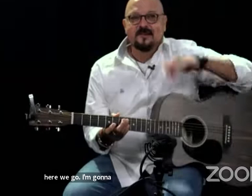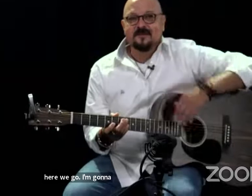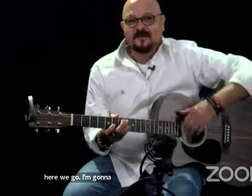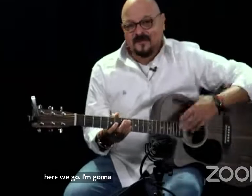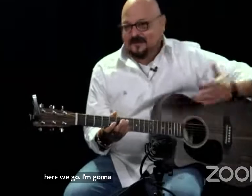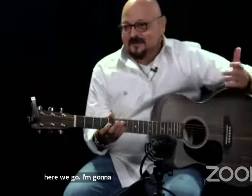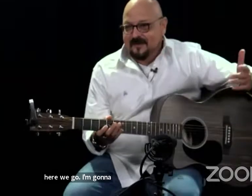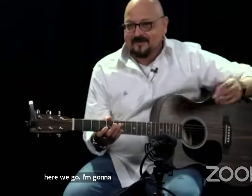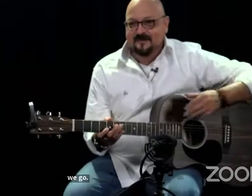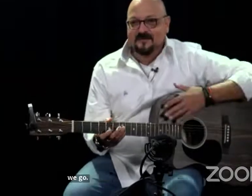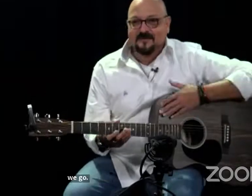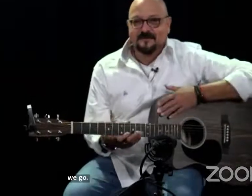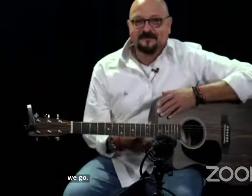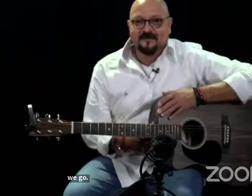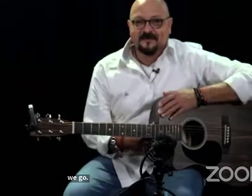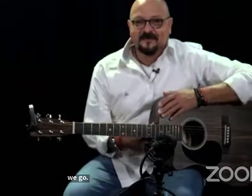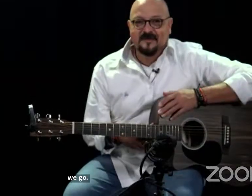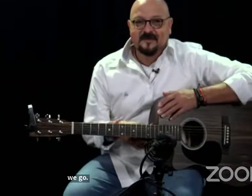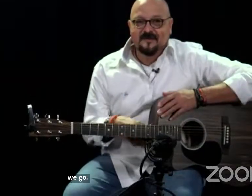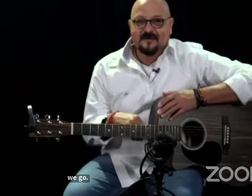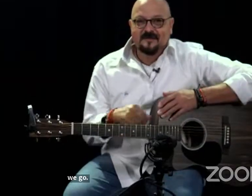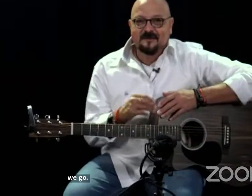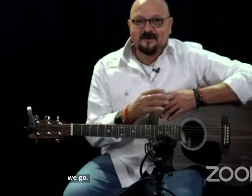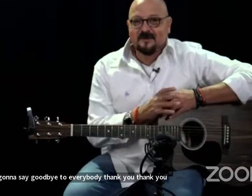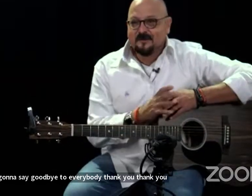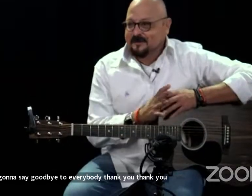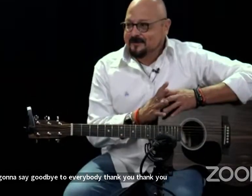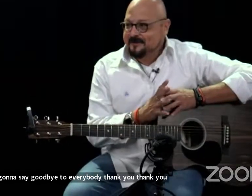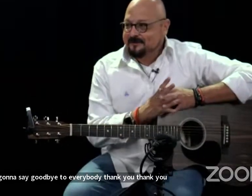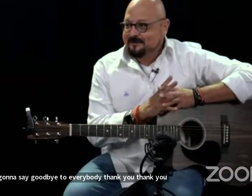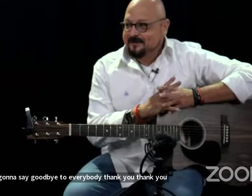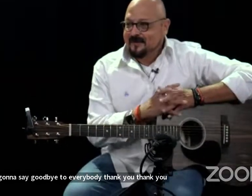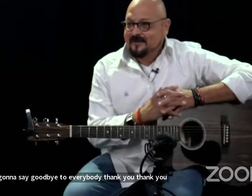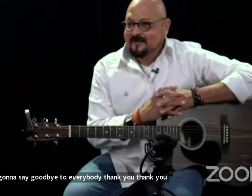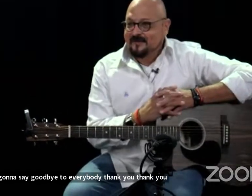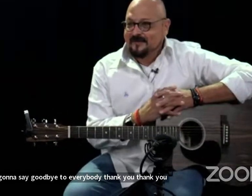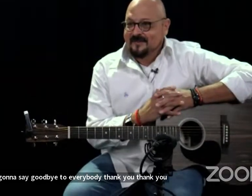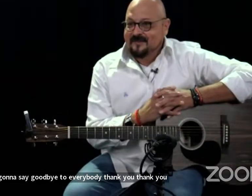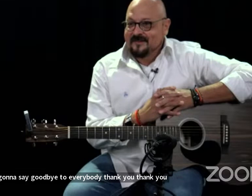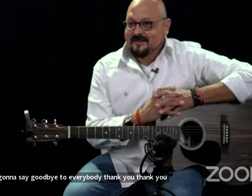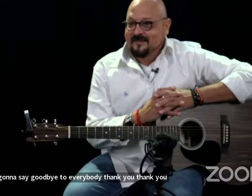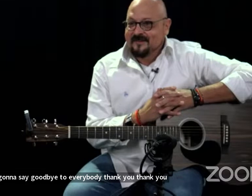everybody. Thank you. Thank you again for all the people.